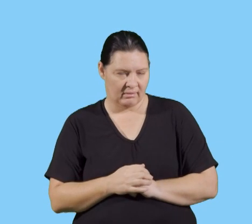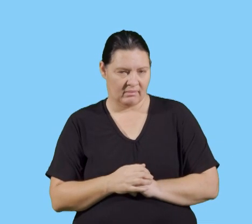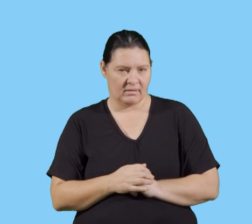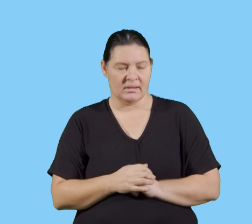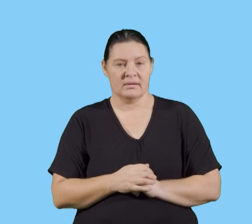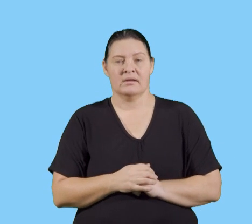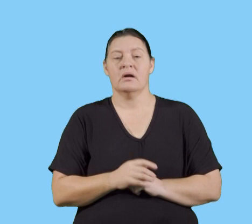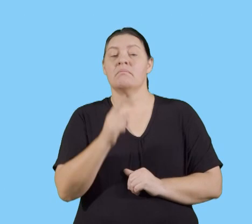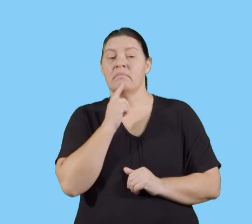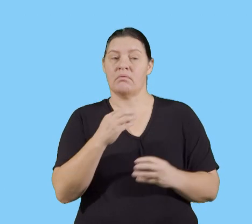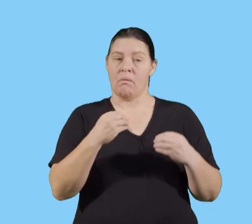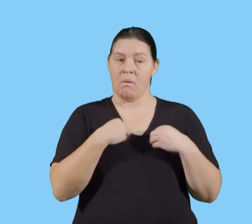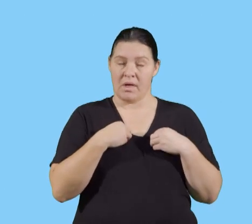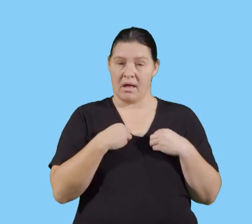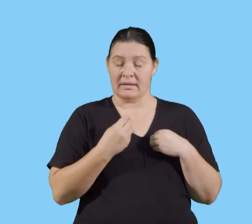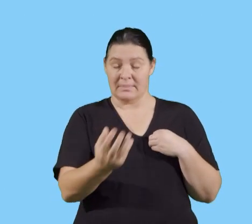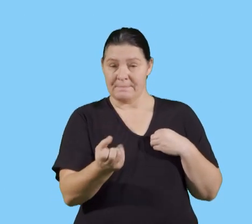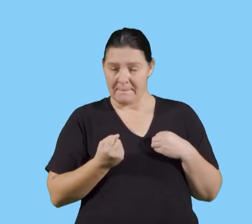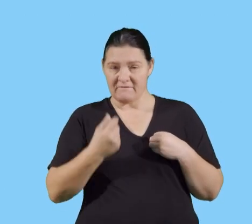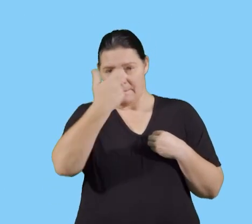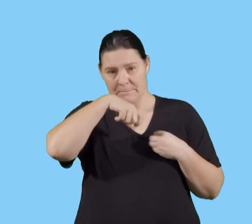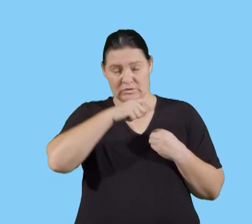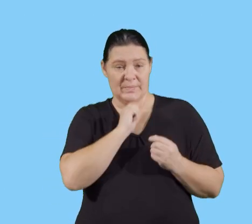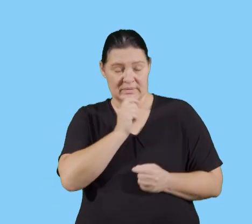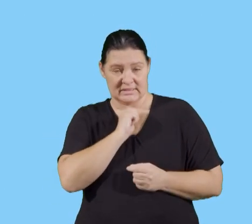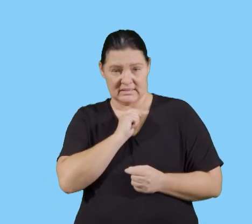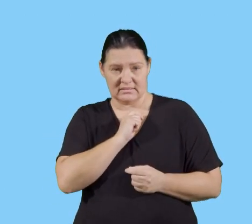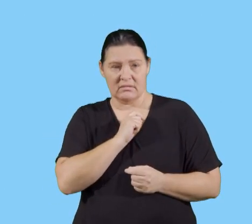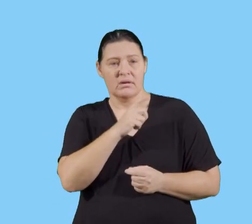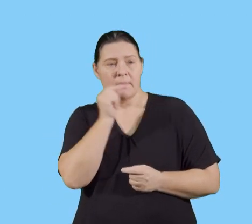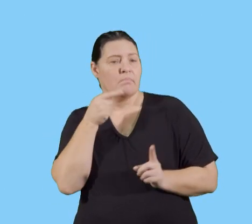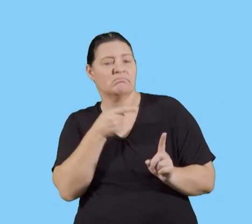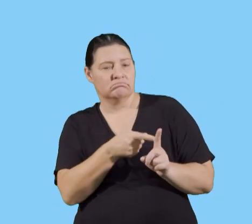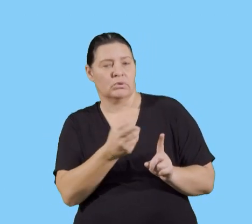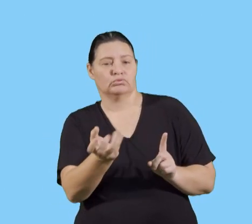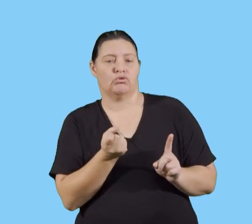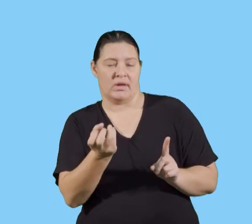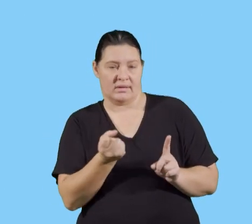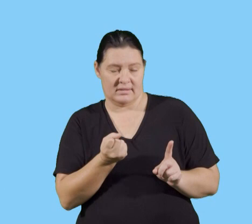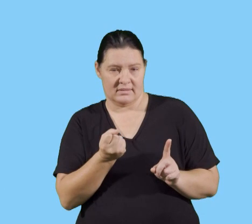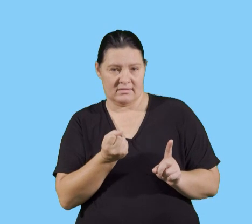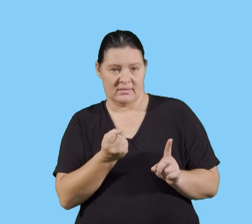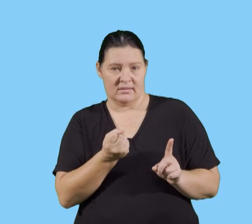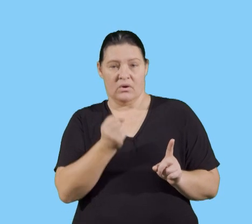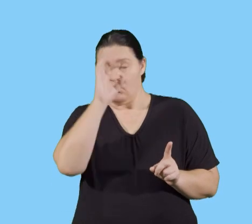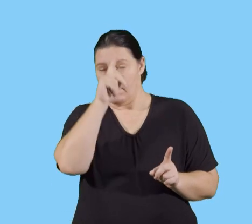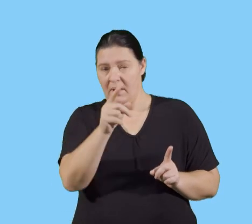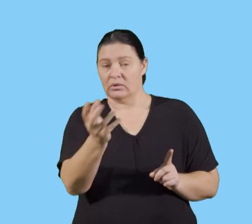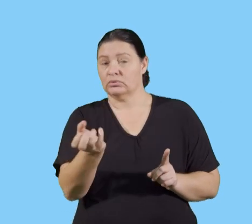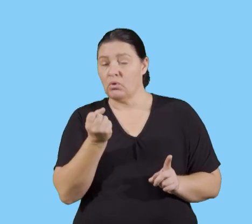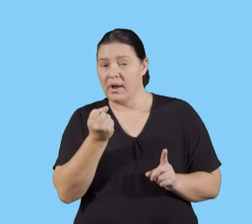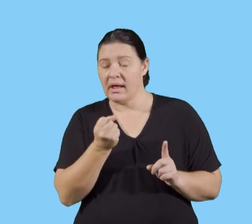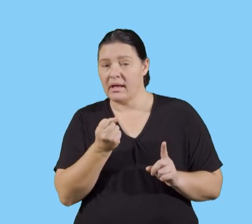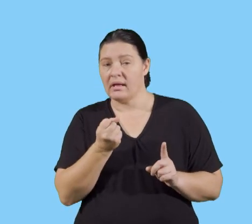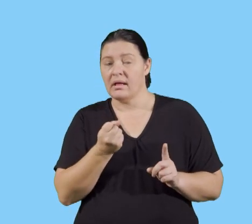us start. When the owner takes goods for personal use, we call this drawings. So remember,